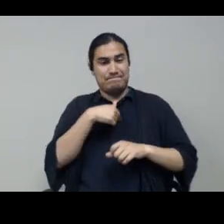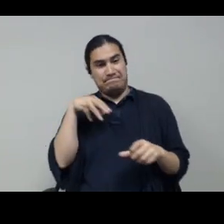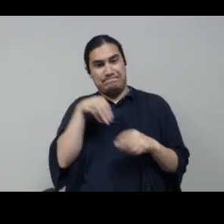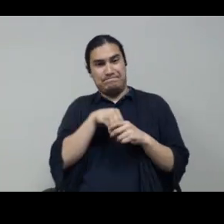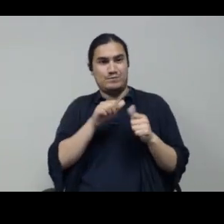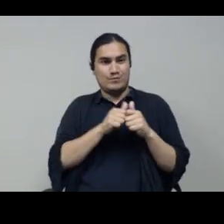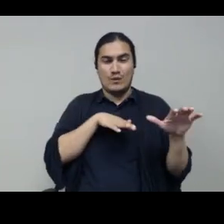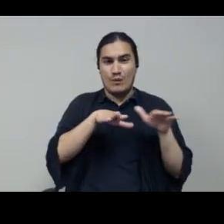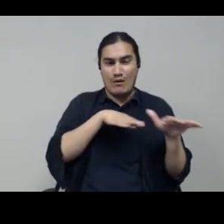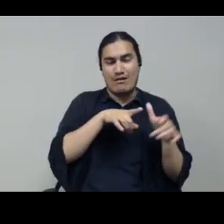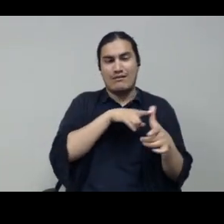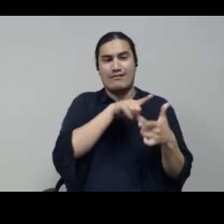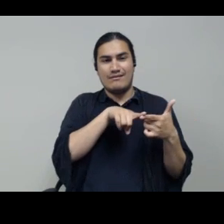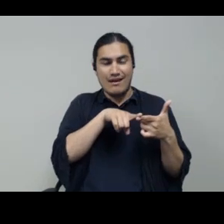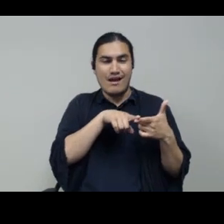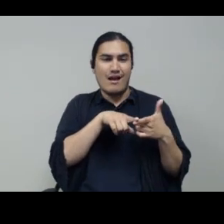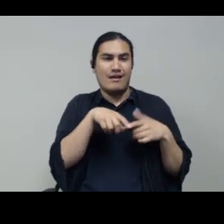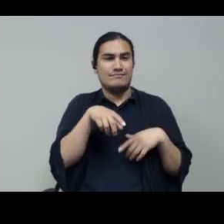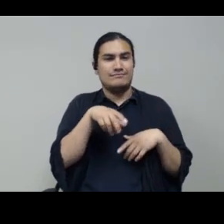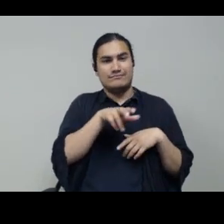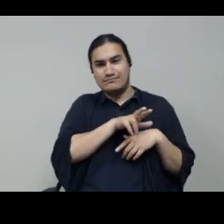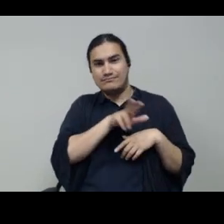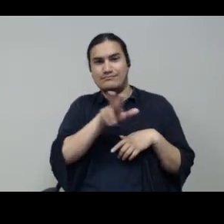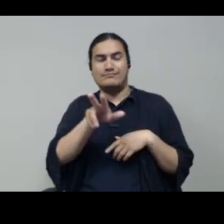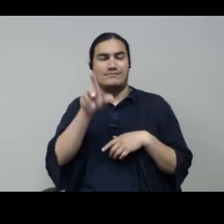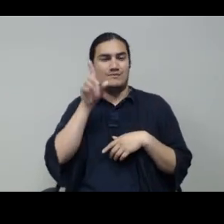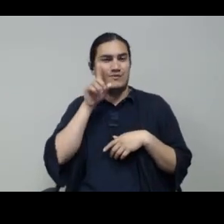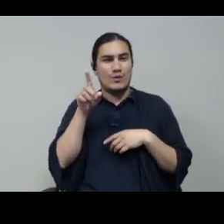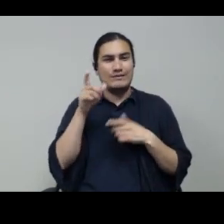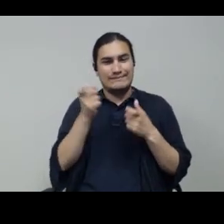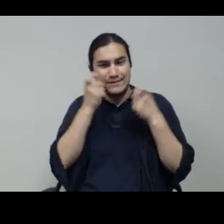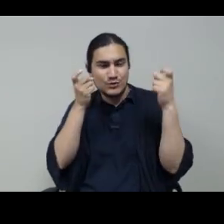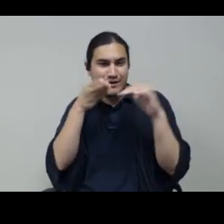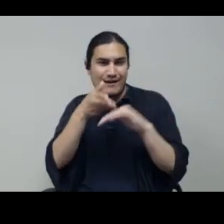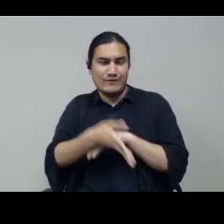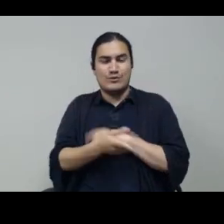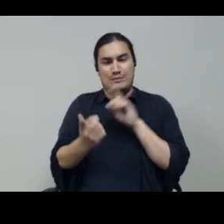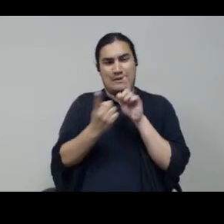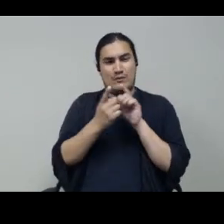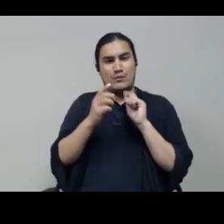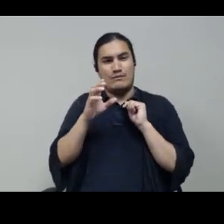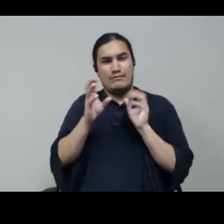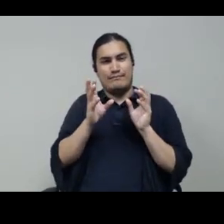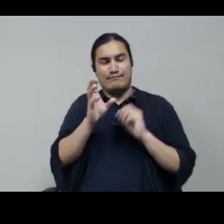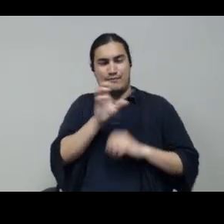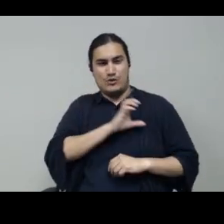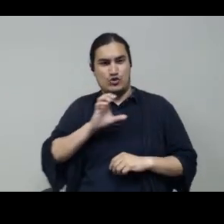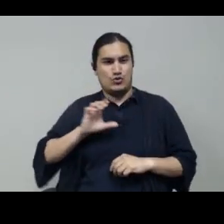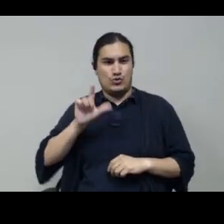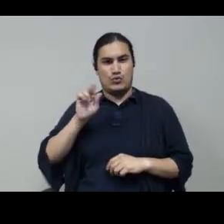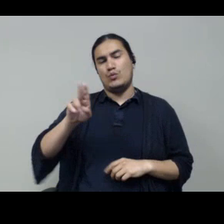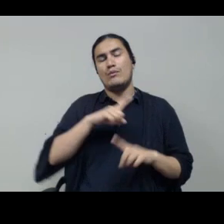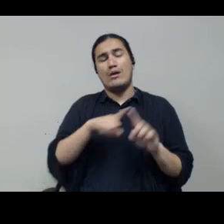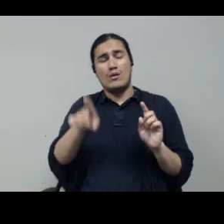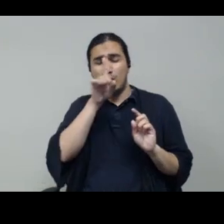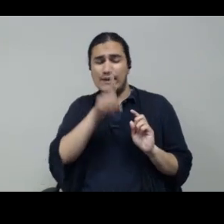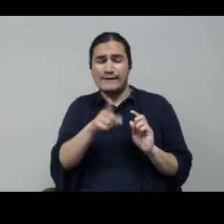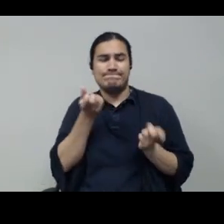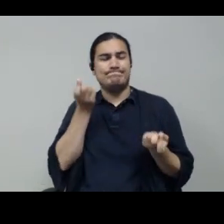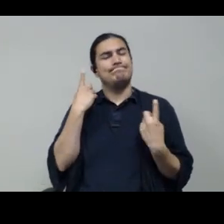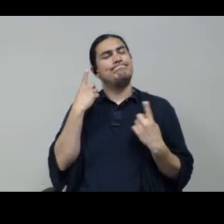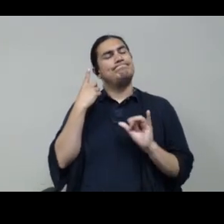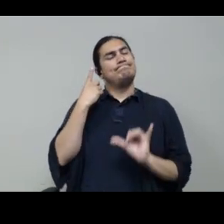walk, and then we went to the festivities later on where we caught up with Commissioner Liu. But just really understanding